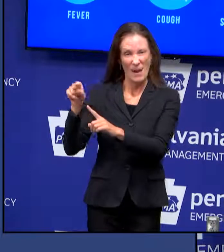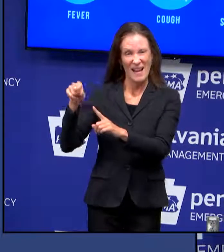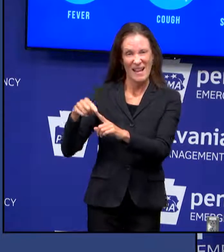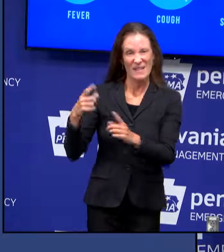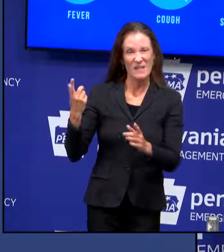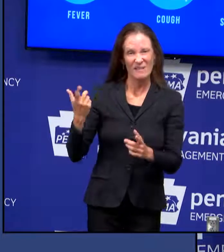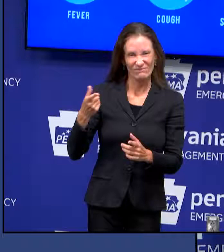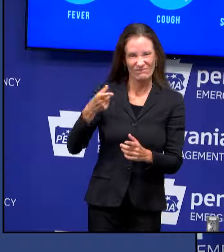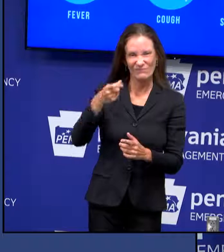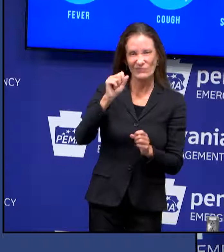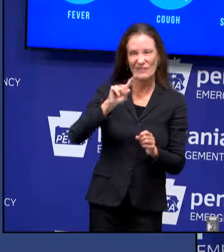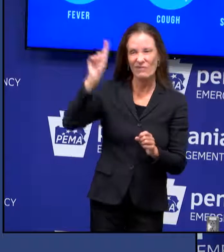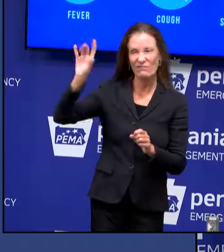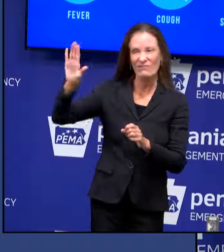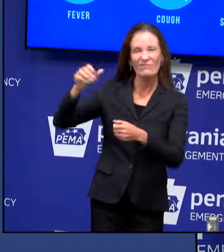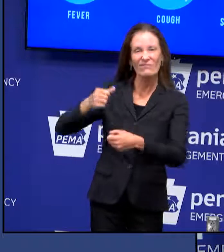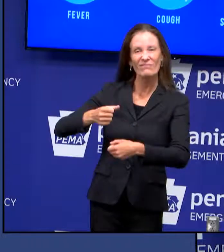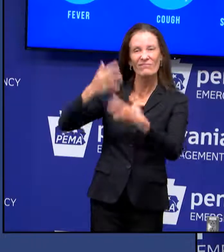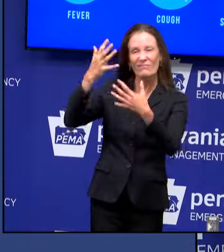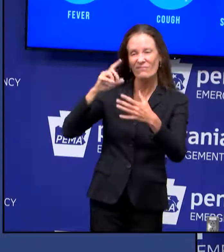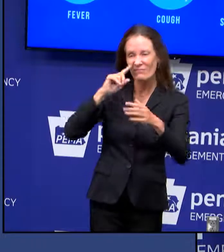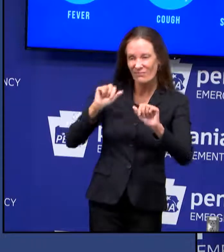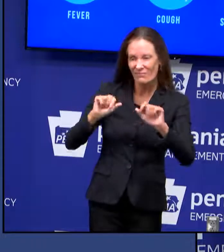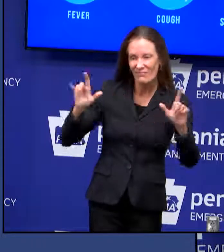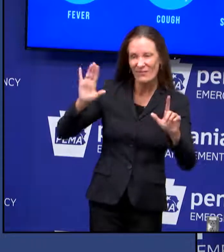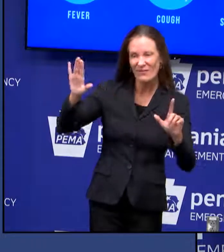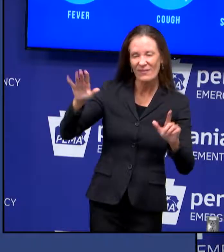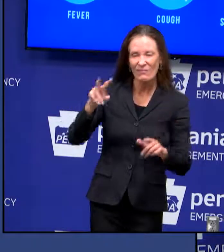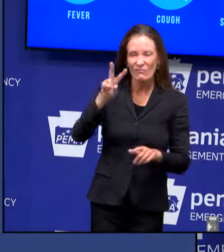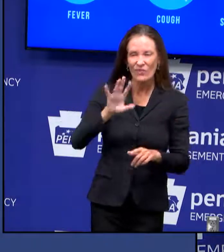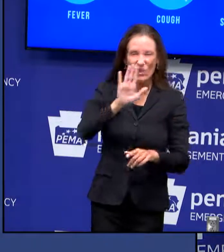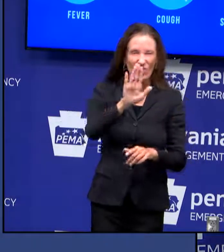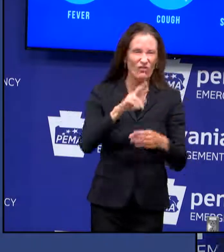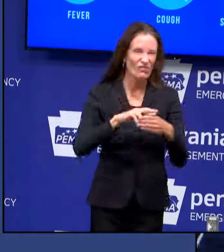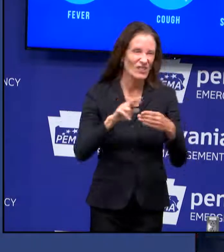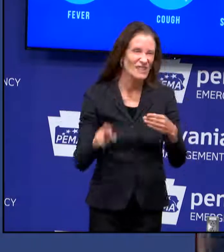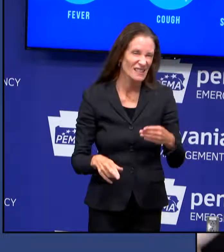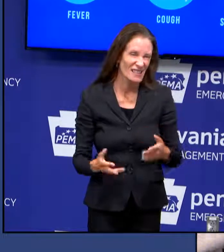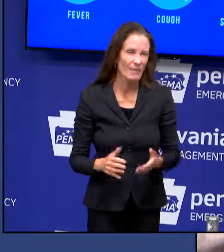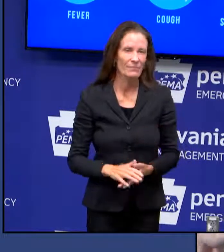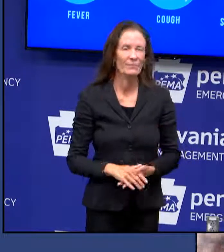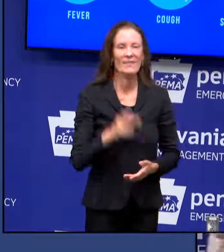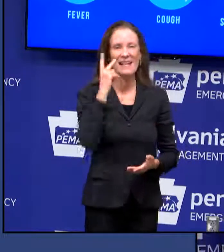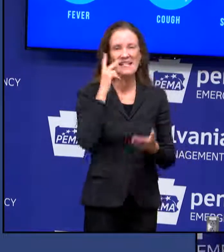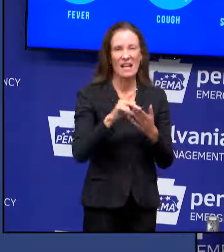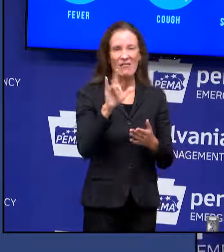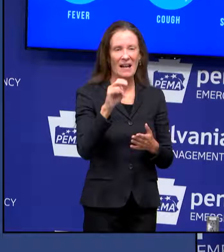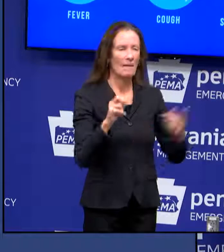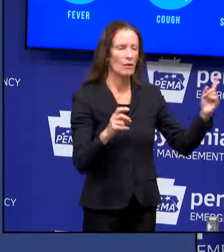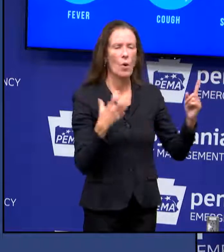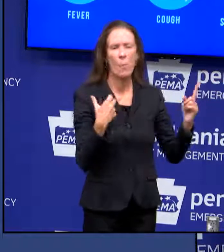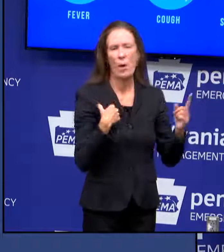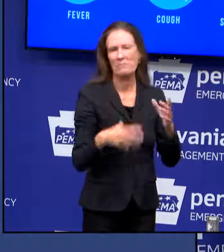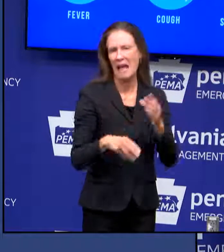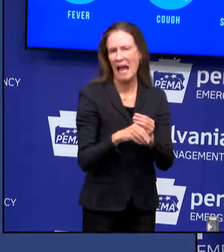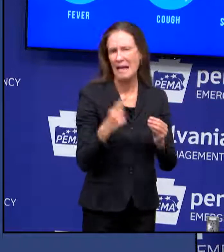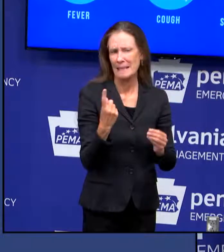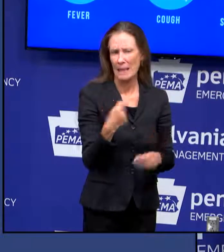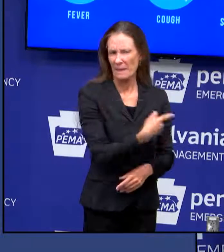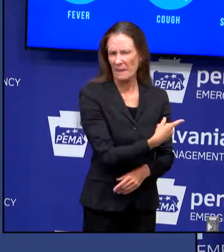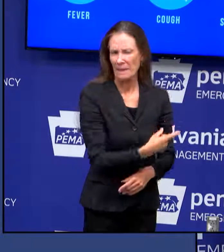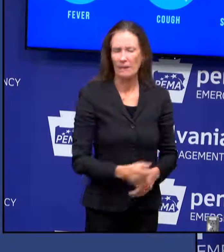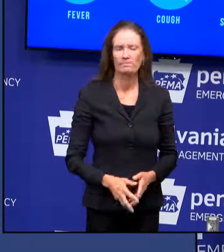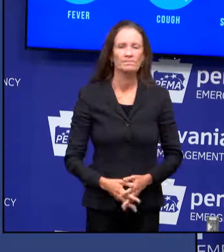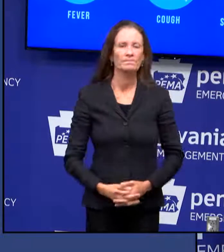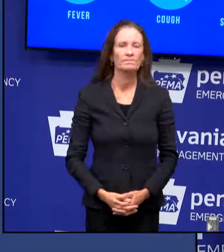to get tested. Thank you. If I could just make a comment. Thank you. So, I mean, 14 days, I